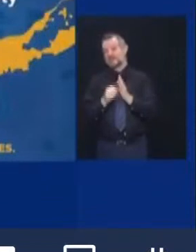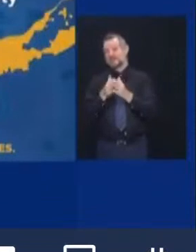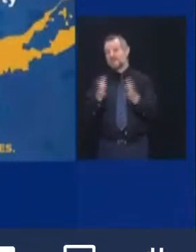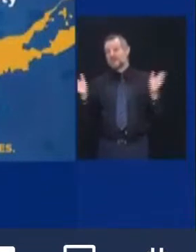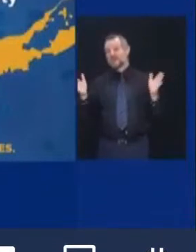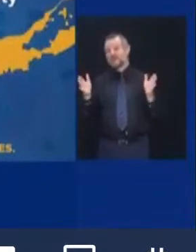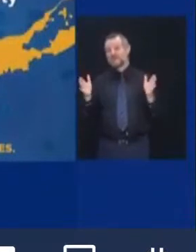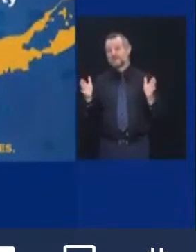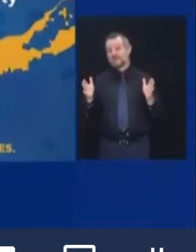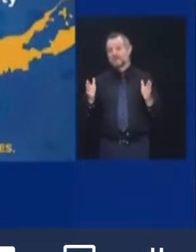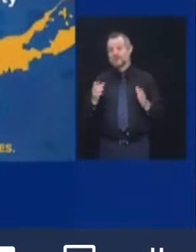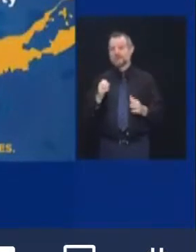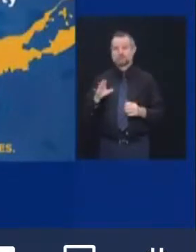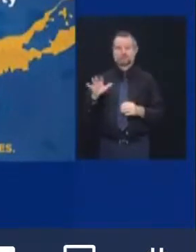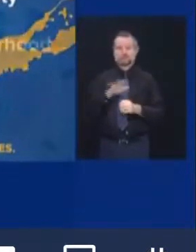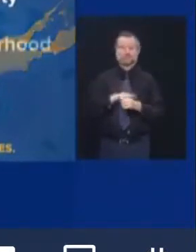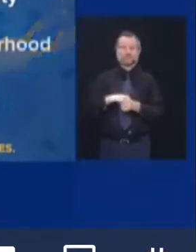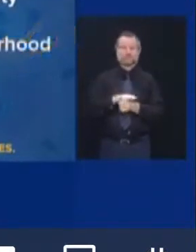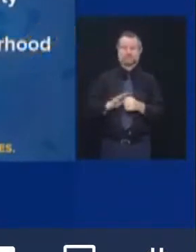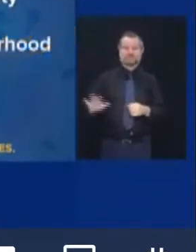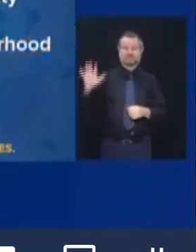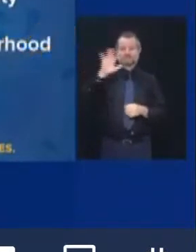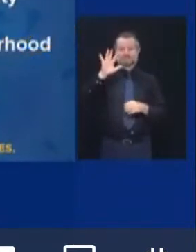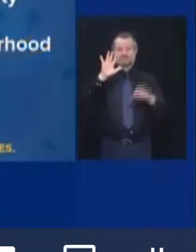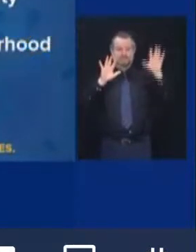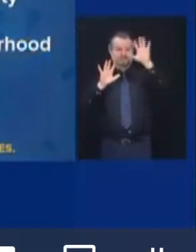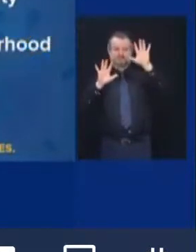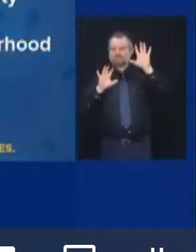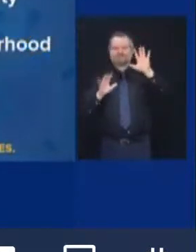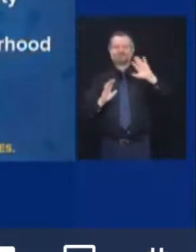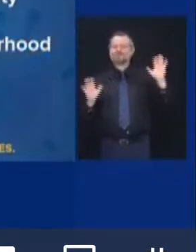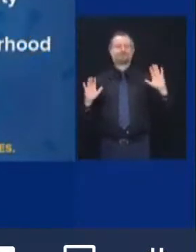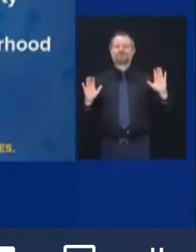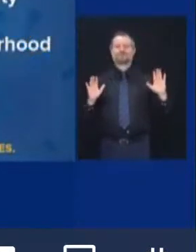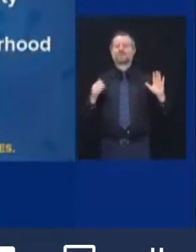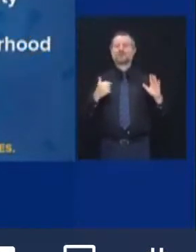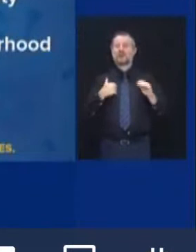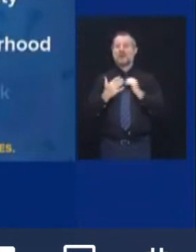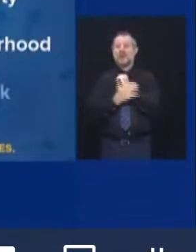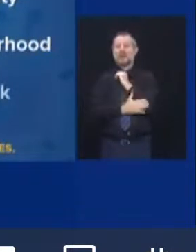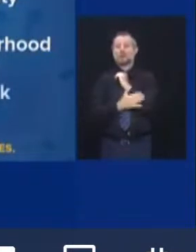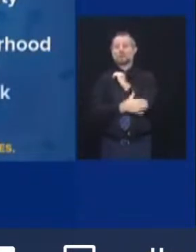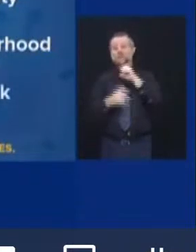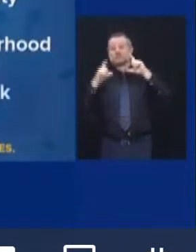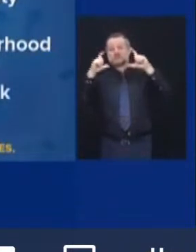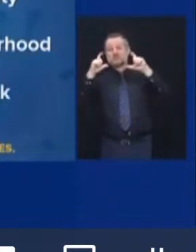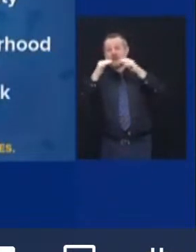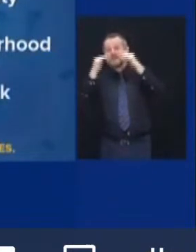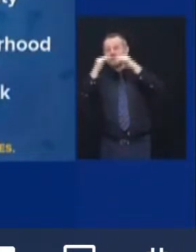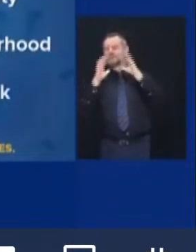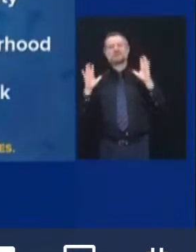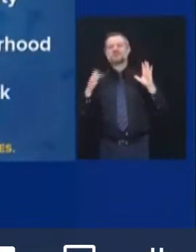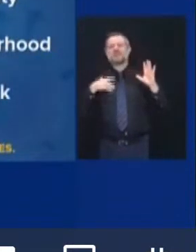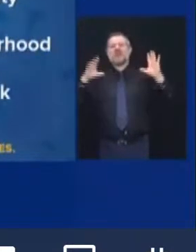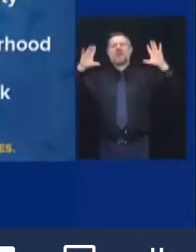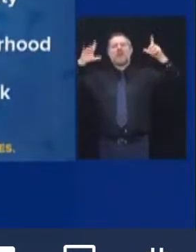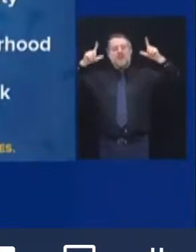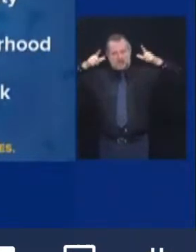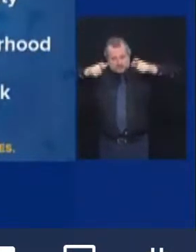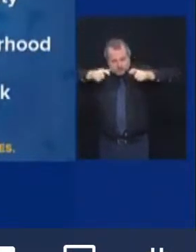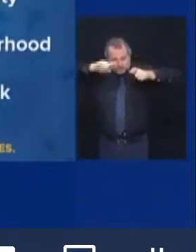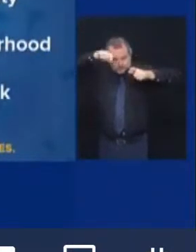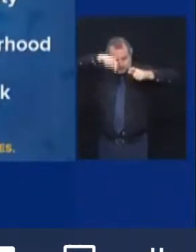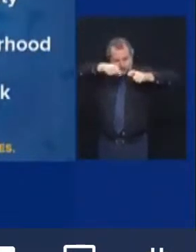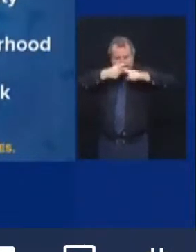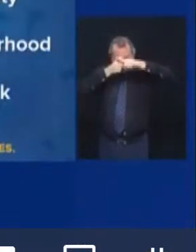even a county level, or even a neighborhood level, we are now going to